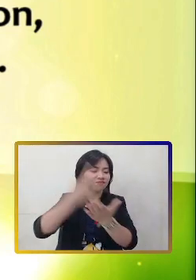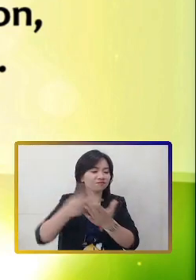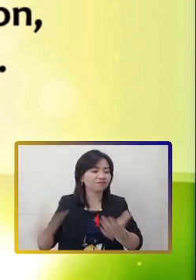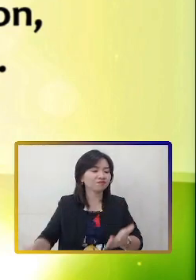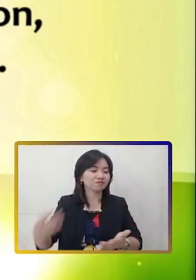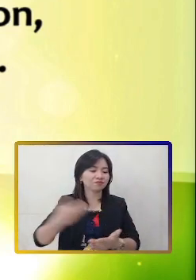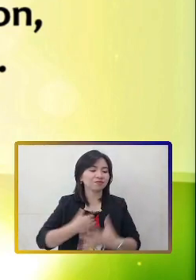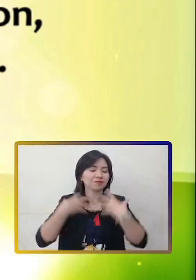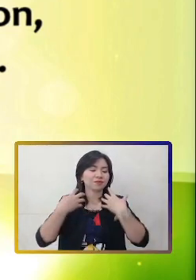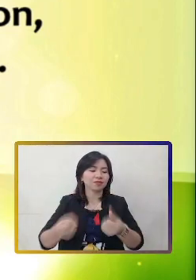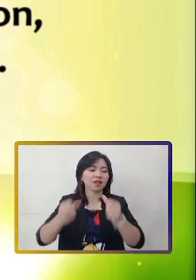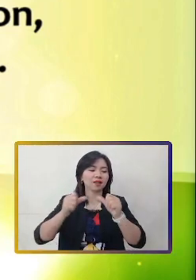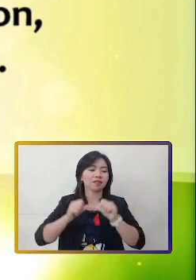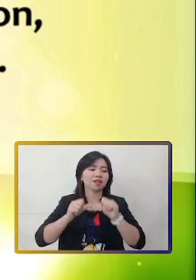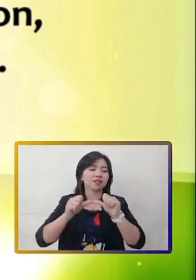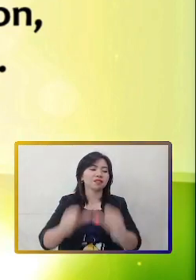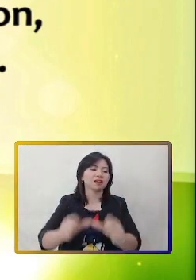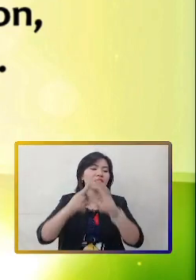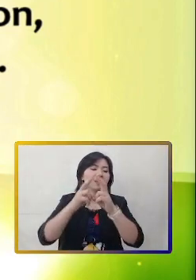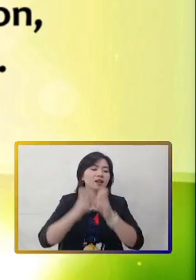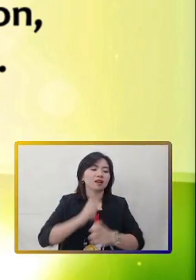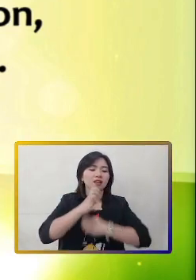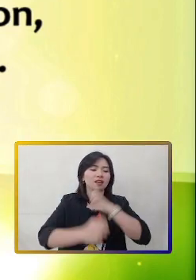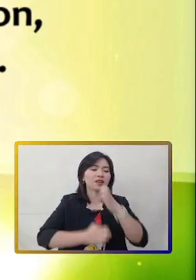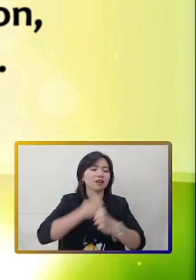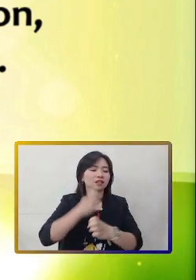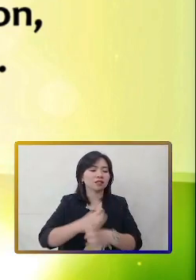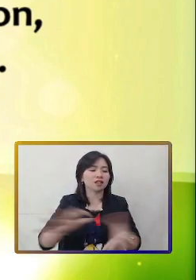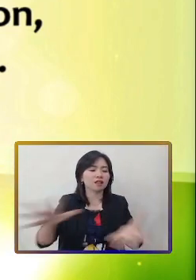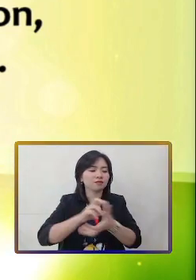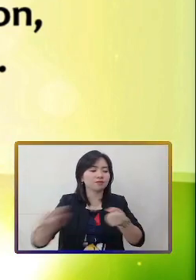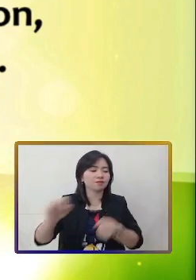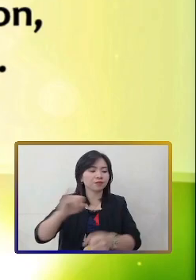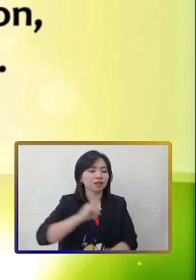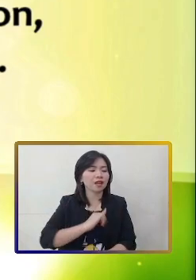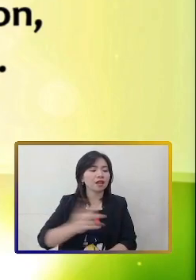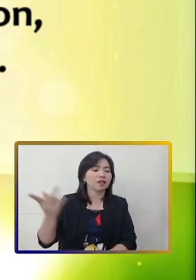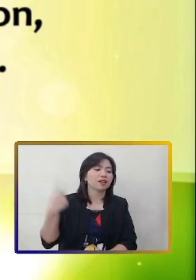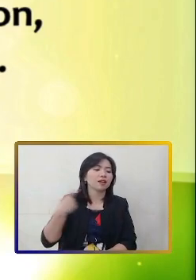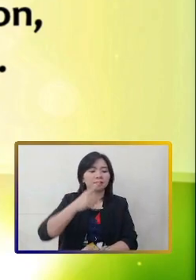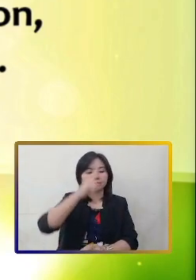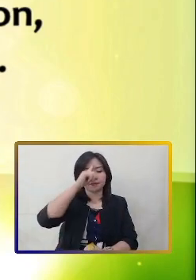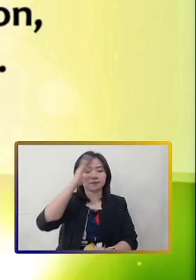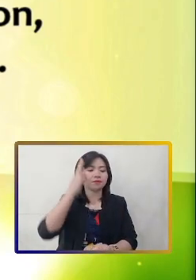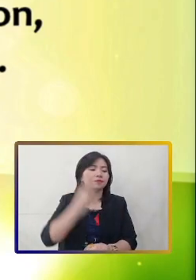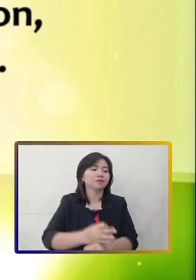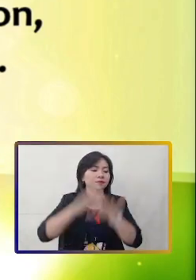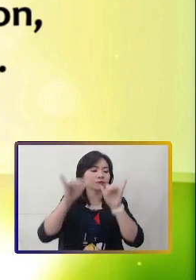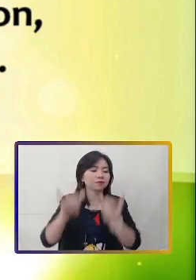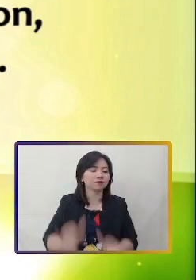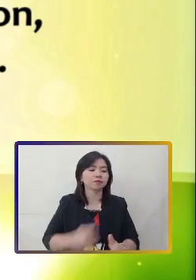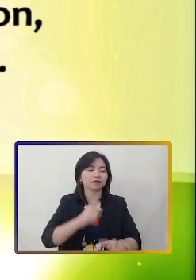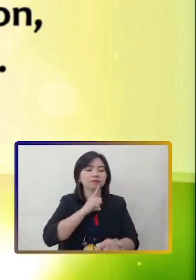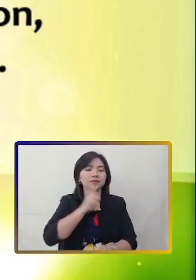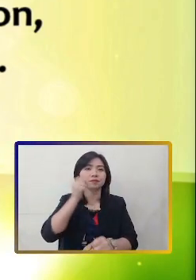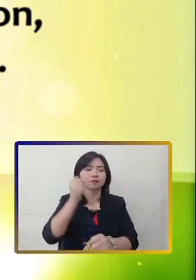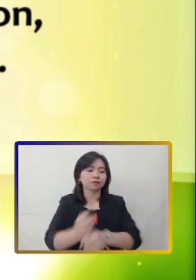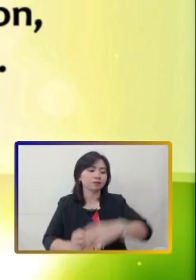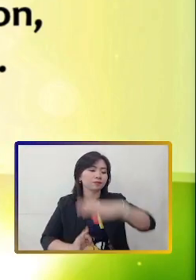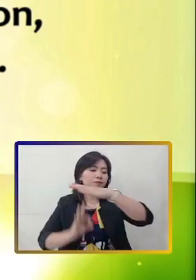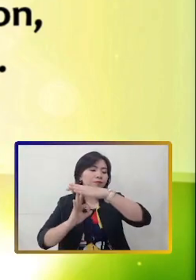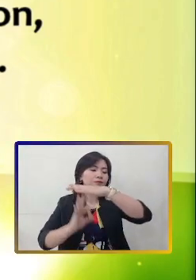may tumble, it will firmly stand. When the earth shall crumble, I will plant my feet on its